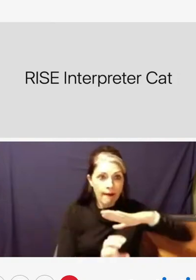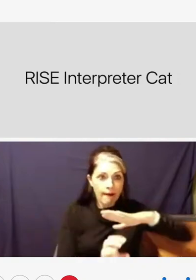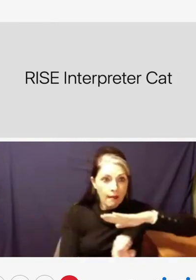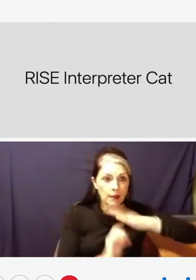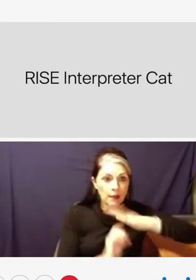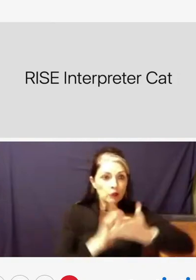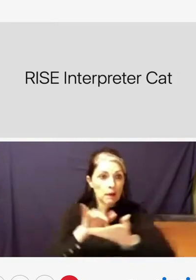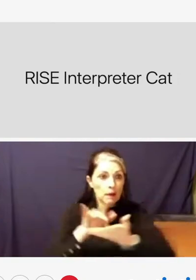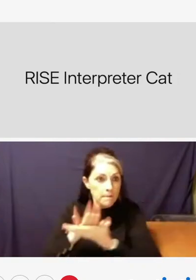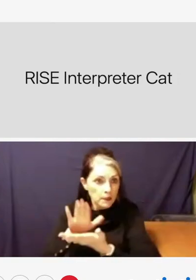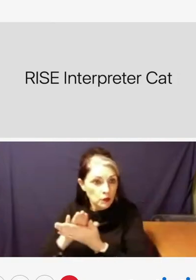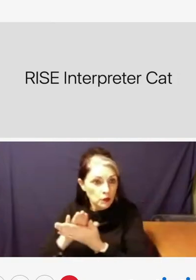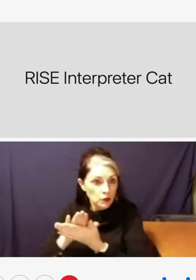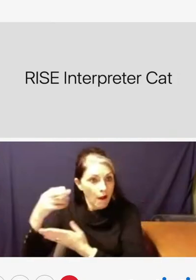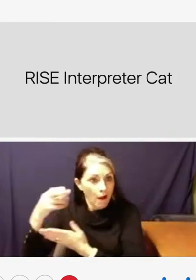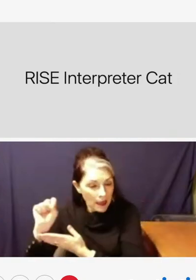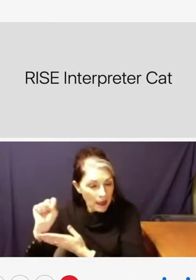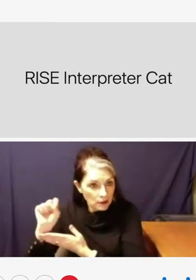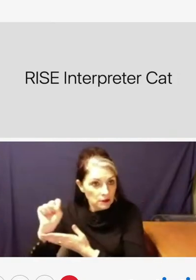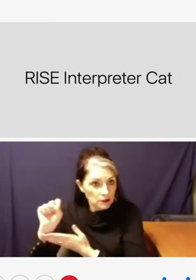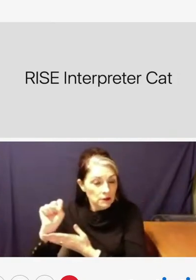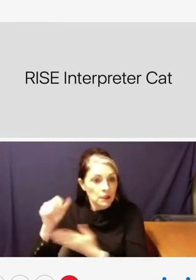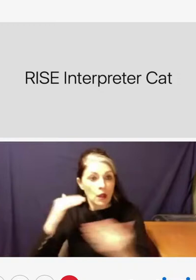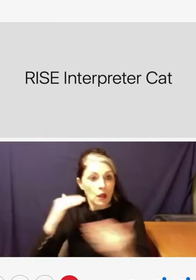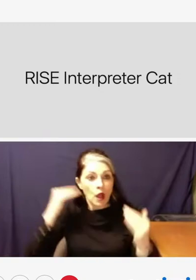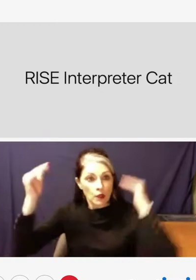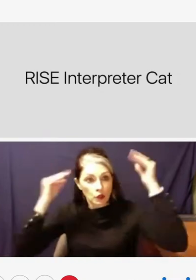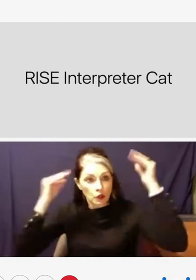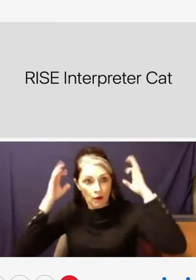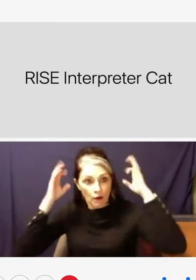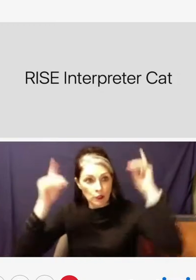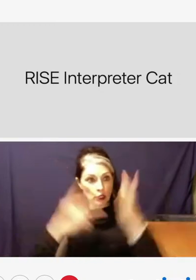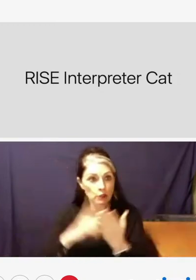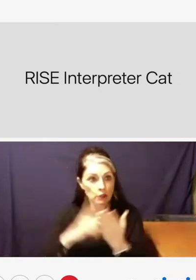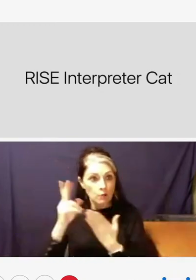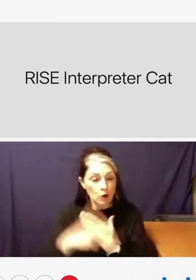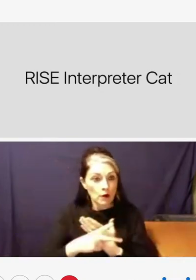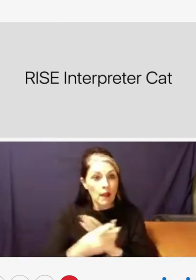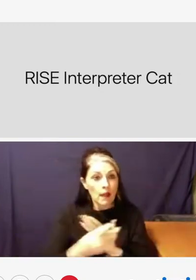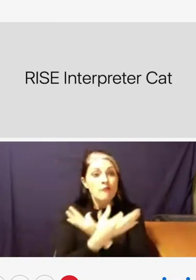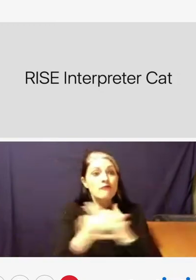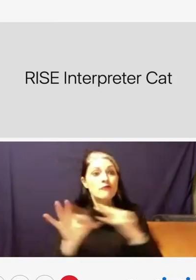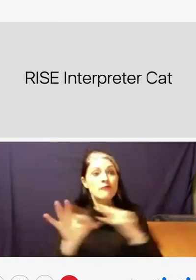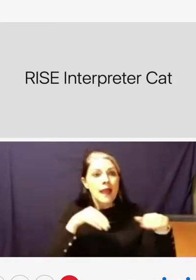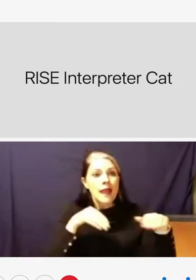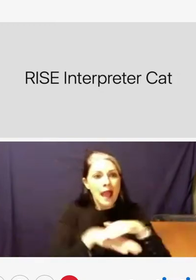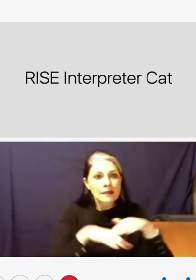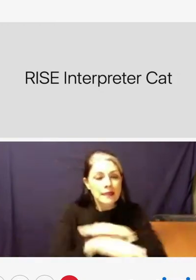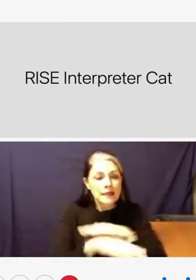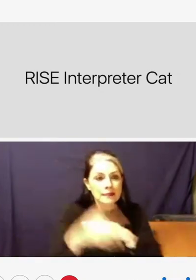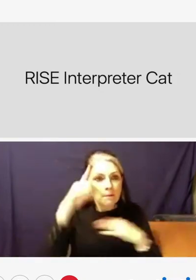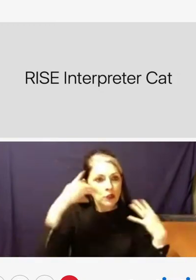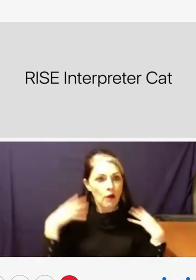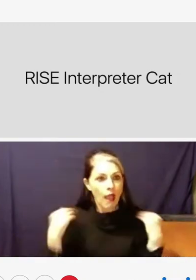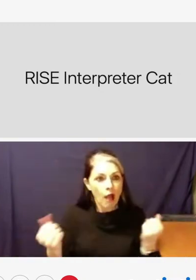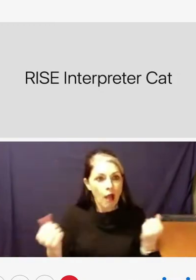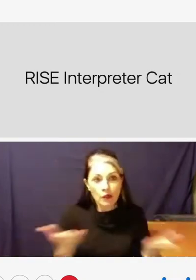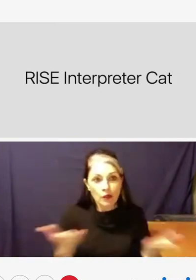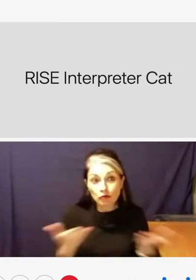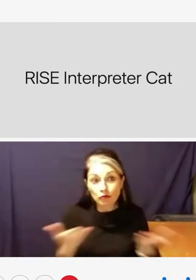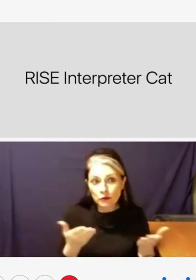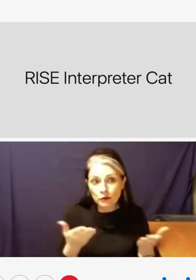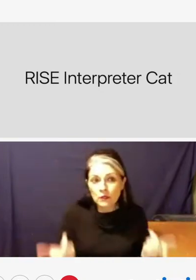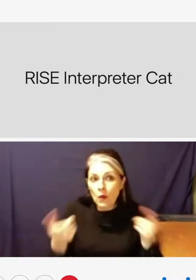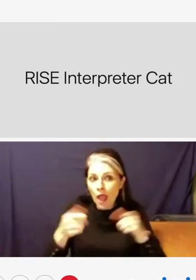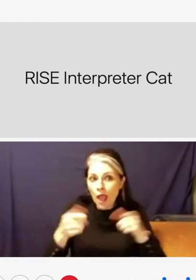to our high schools and even our adult ed program have free access to mental health services so what happens is that anyone of our school